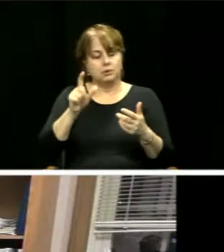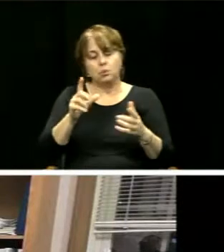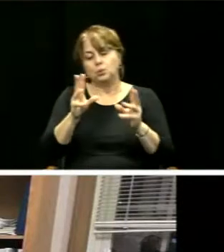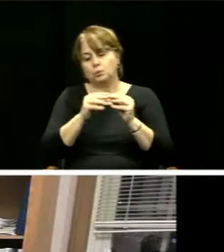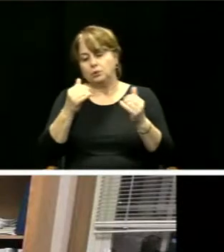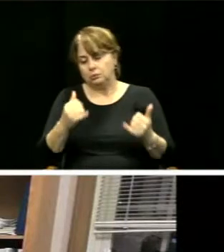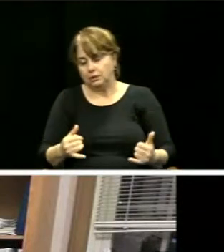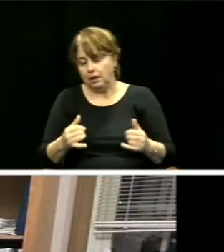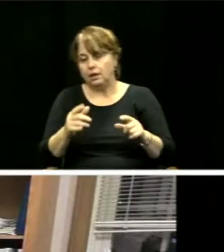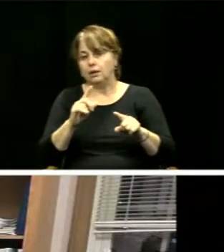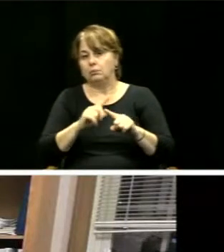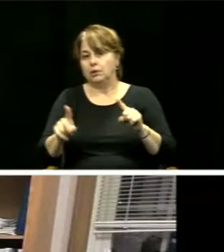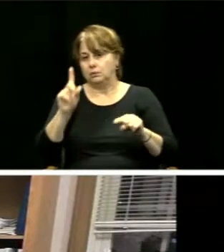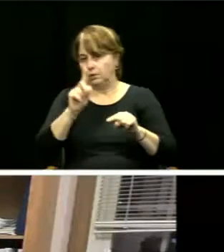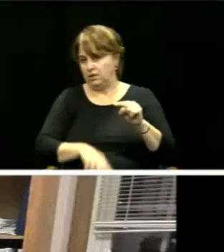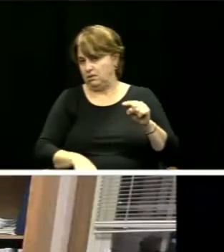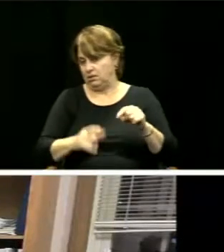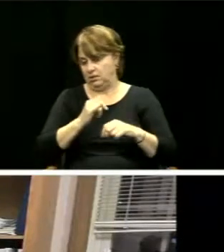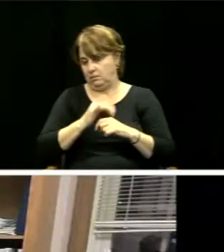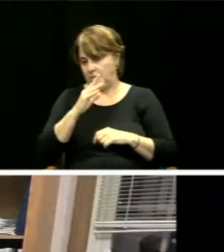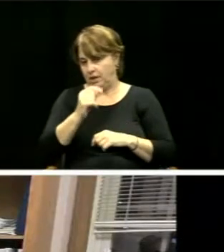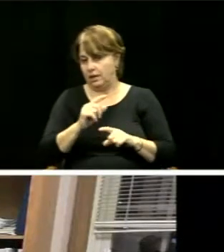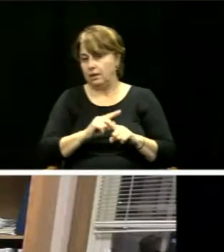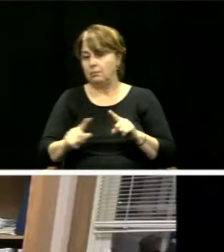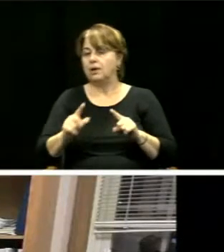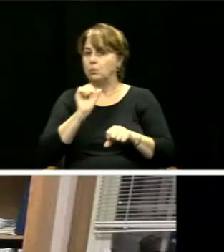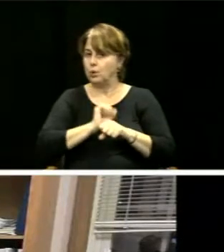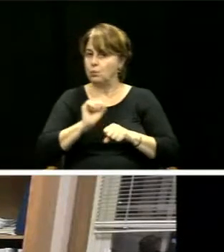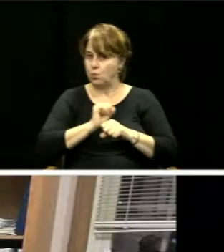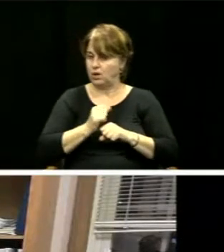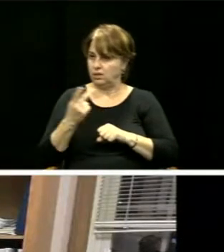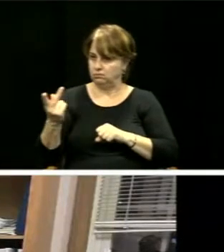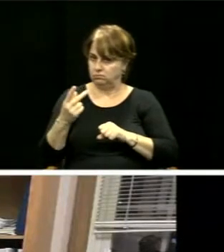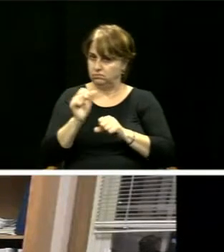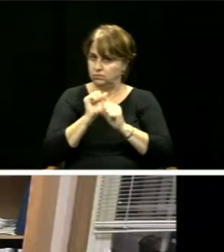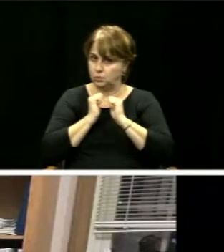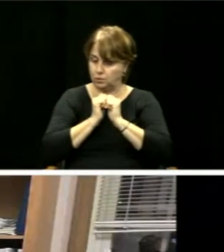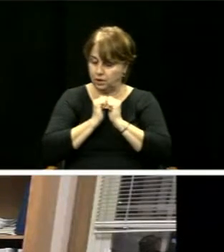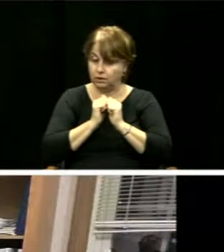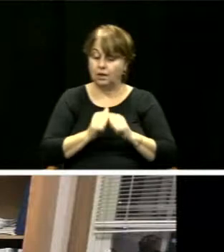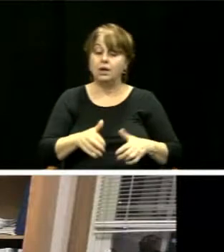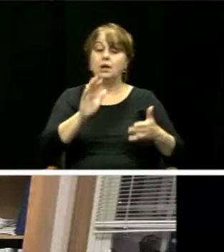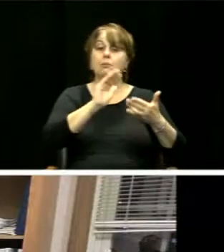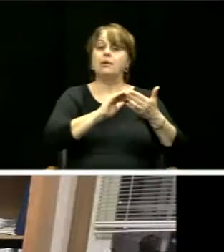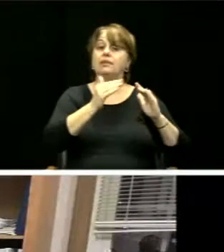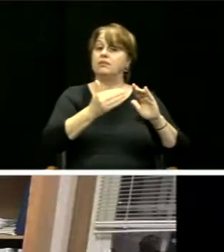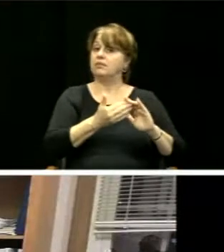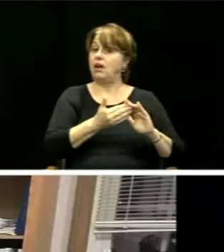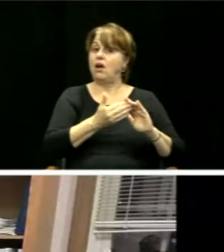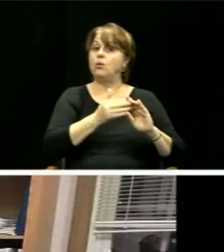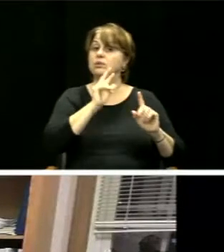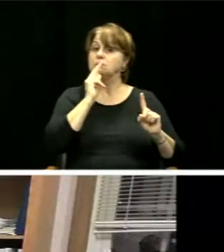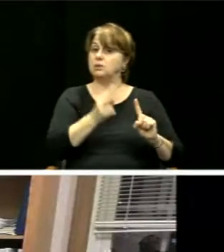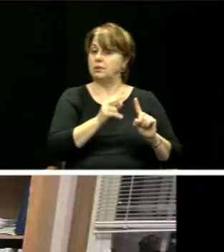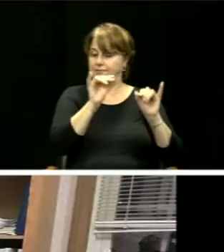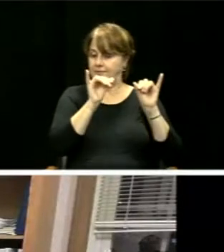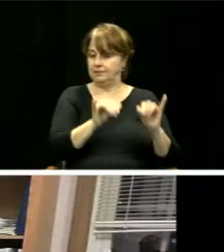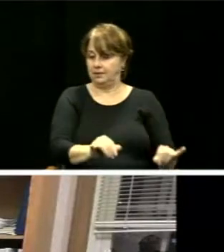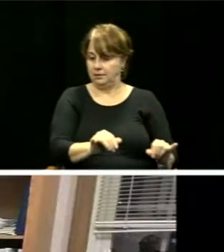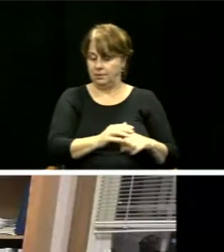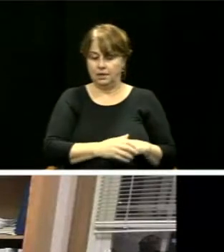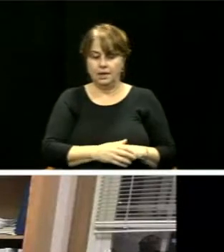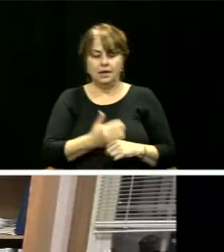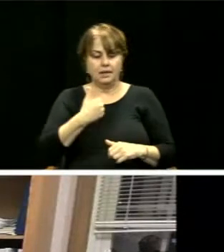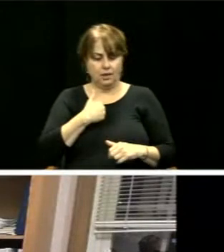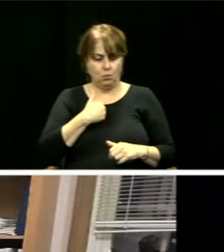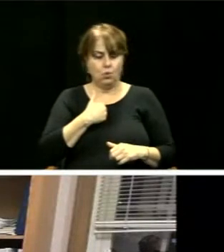make it, unfortunately. So we're working our way through this issue. The town's position on this has not changed. There was a note on the